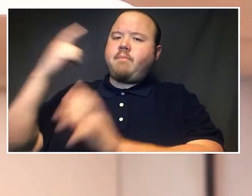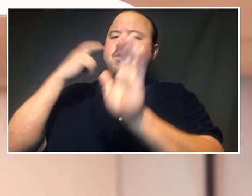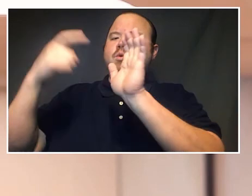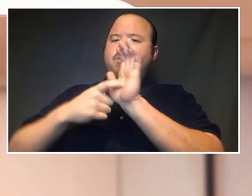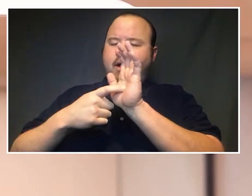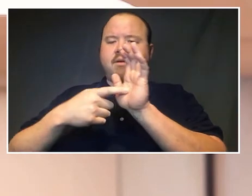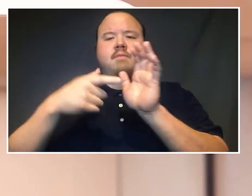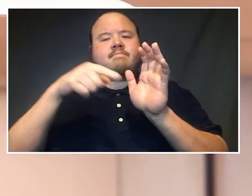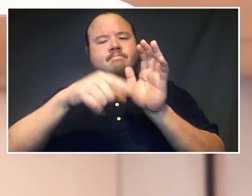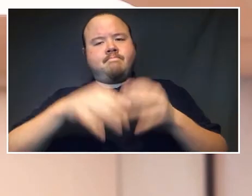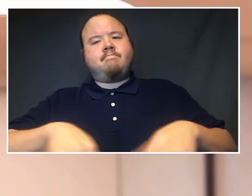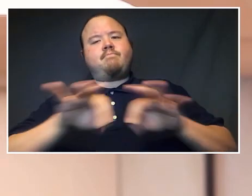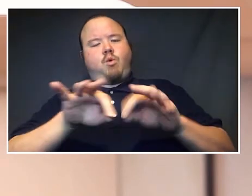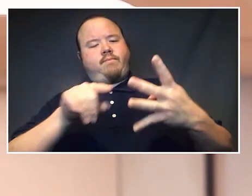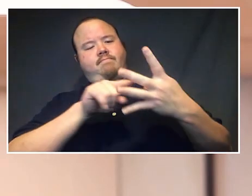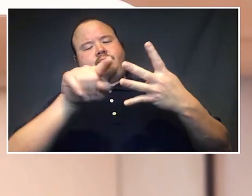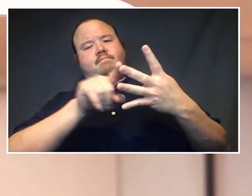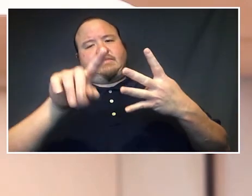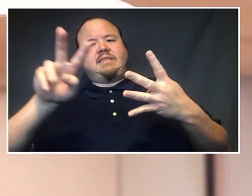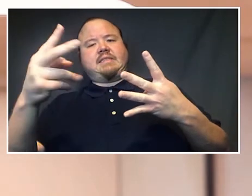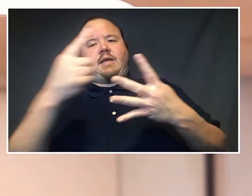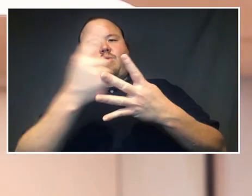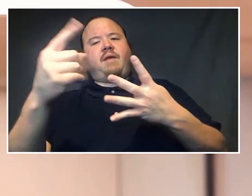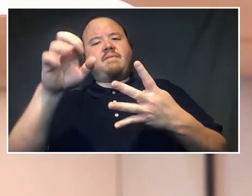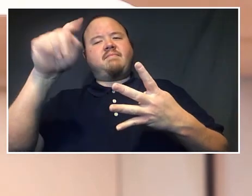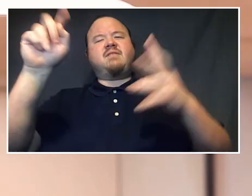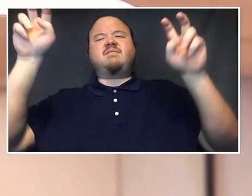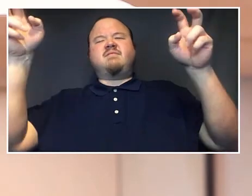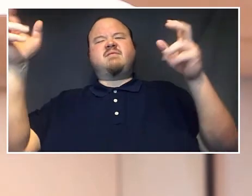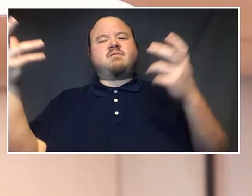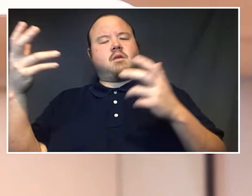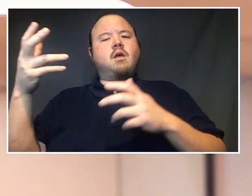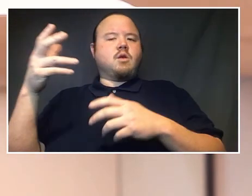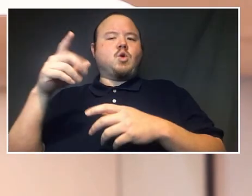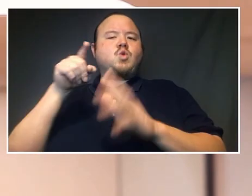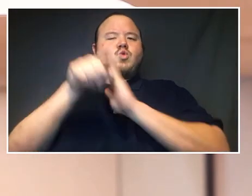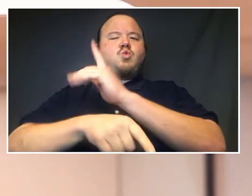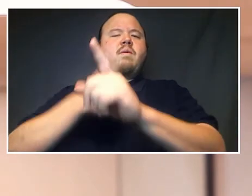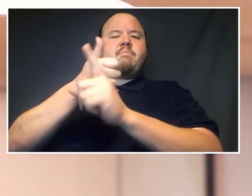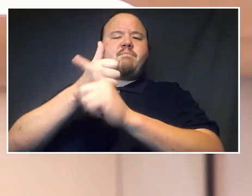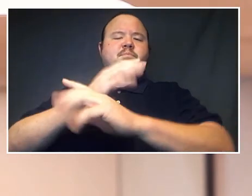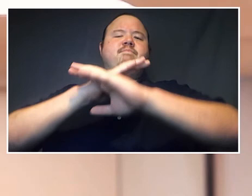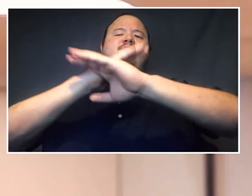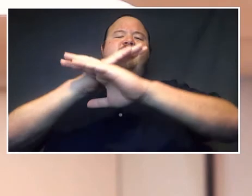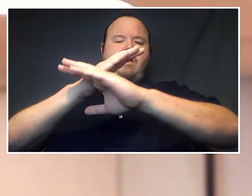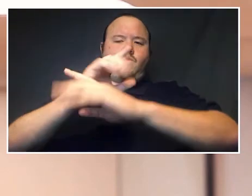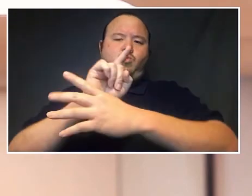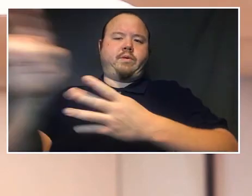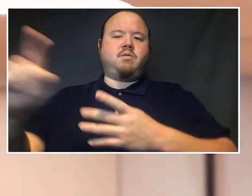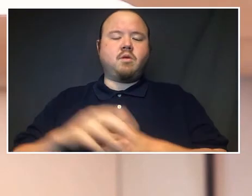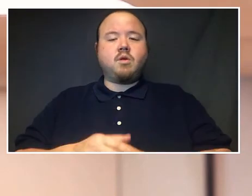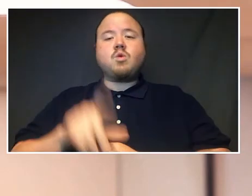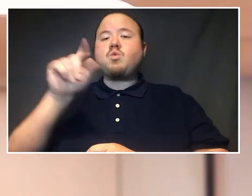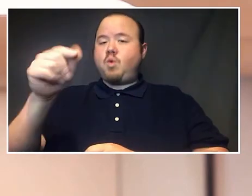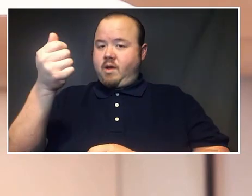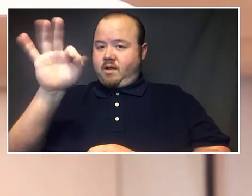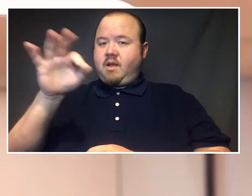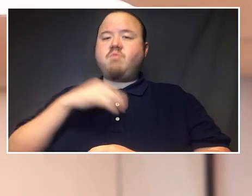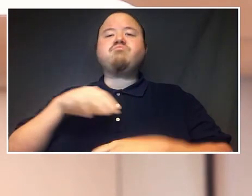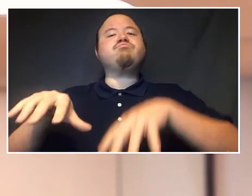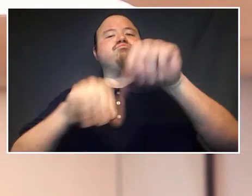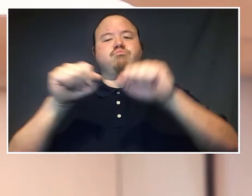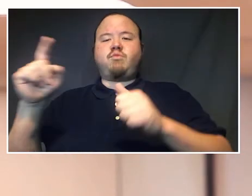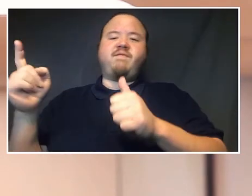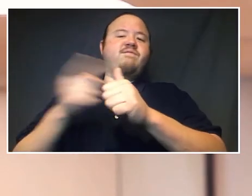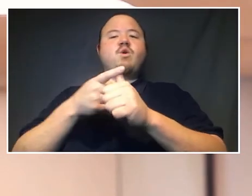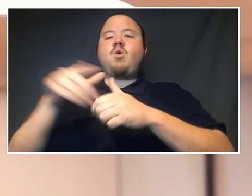the importance of the 2nd week of September as Suicide Prevention Week. And in 2019, we hosted our first annual Suicide